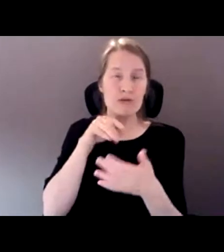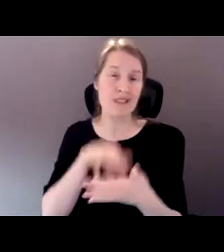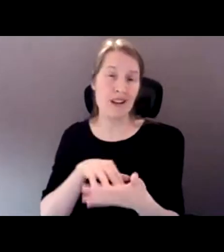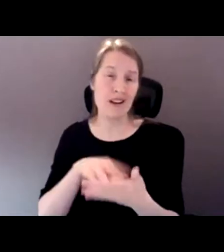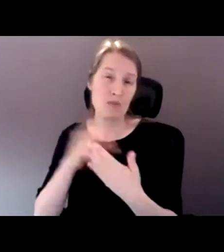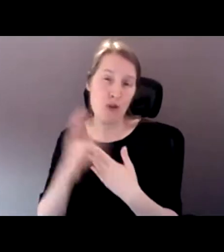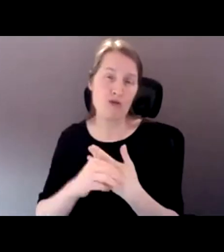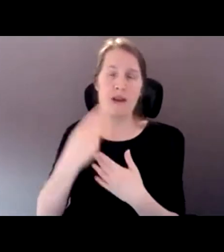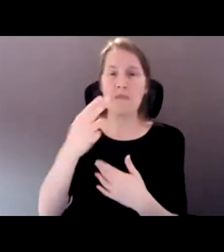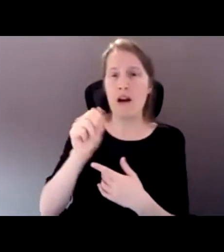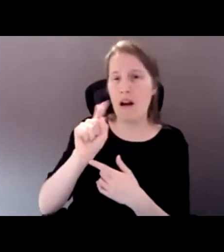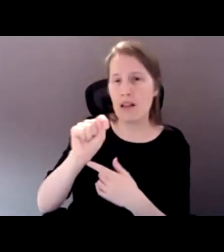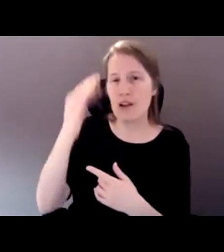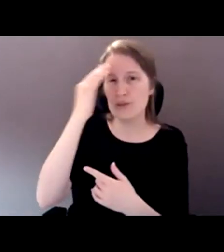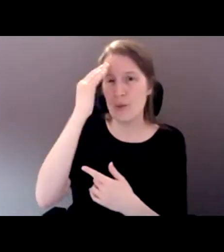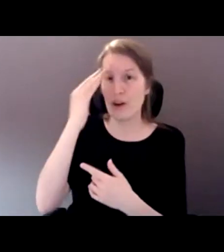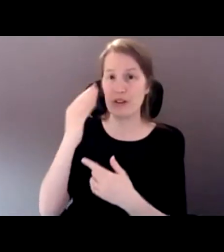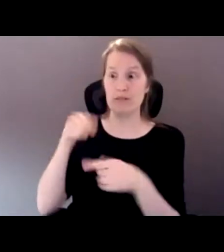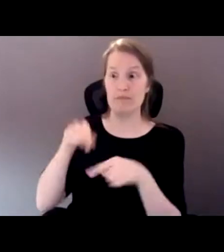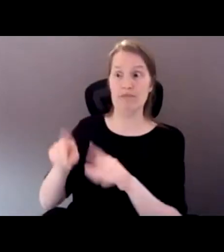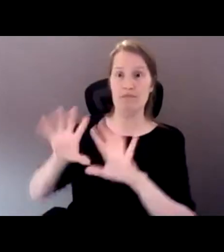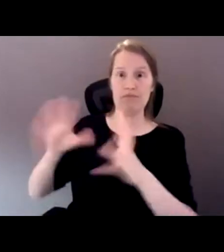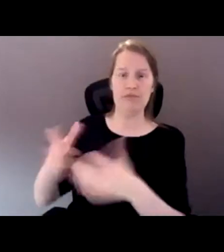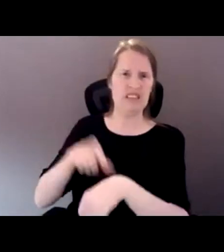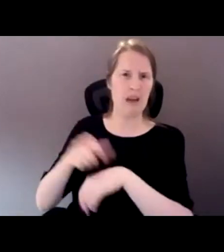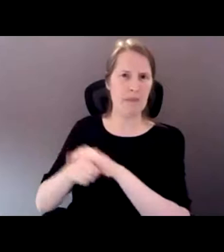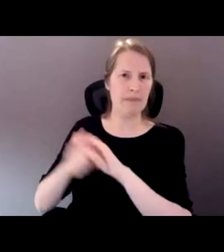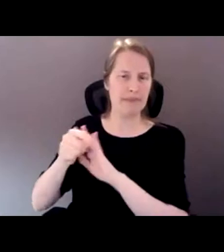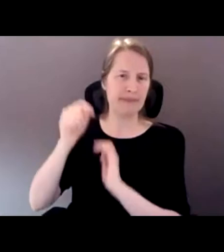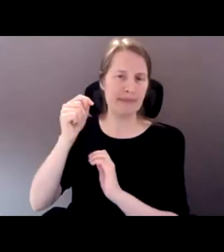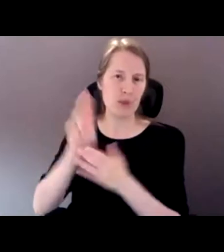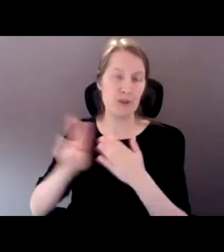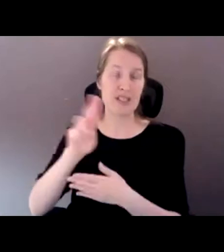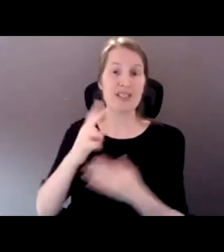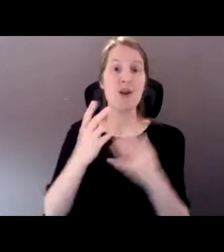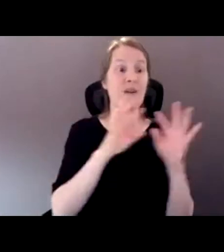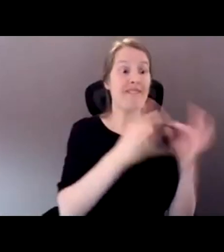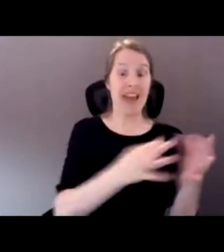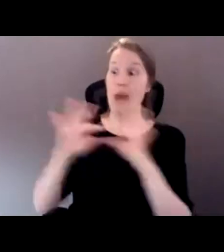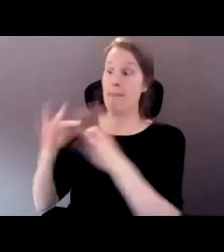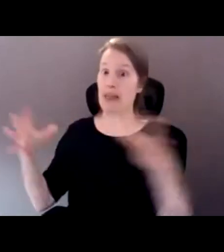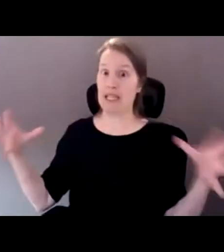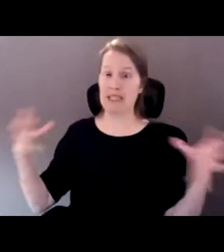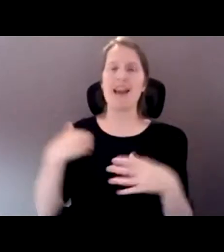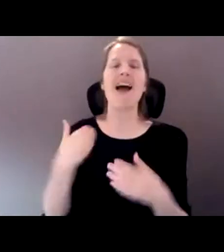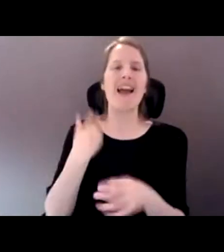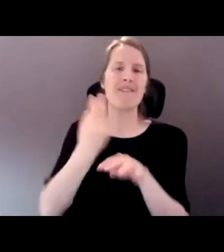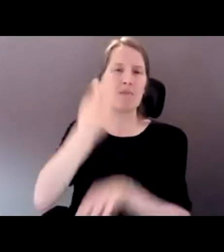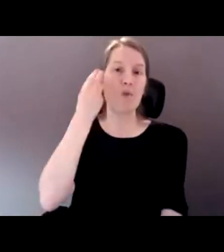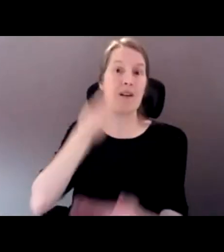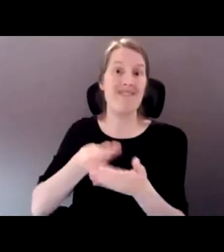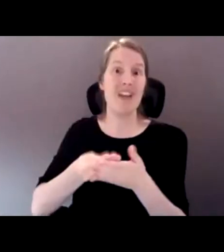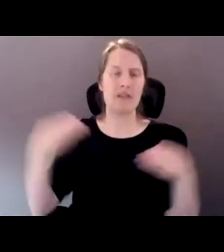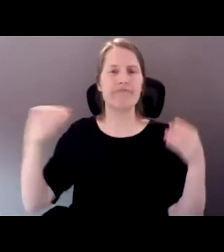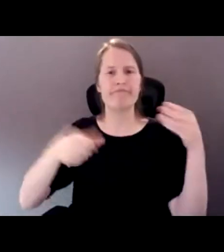and Holocaust awareness at the university. Today, both families and their memorial funds continue to support